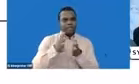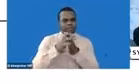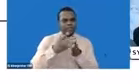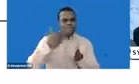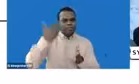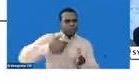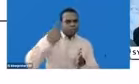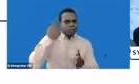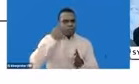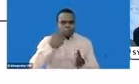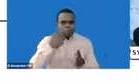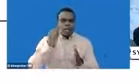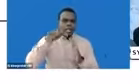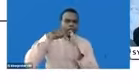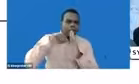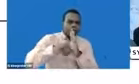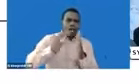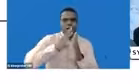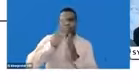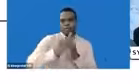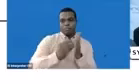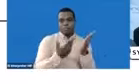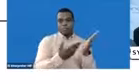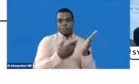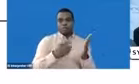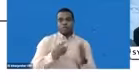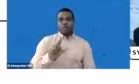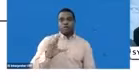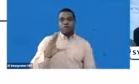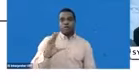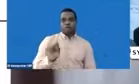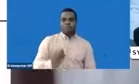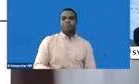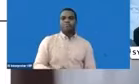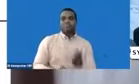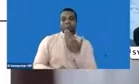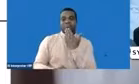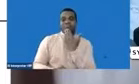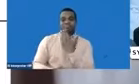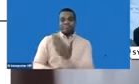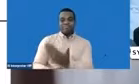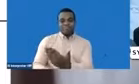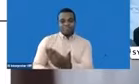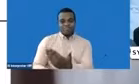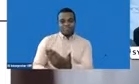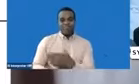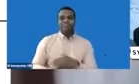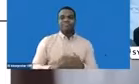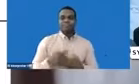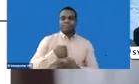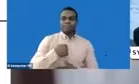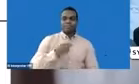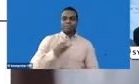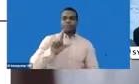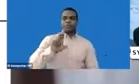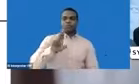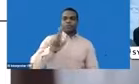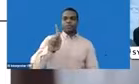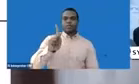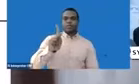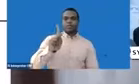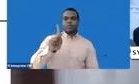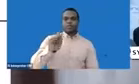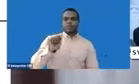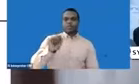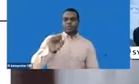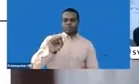name is Lukas Baumann, and I'm from the TU Dortmund University. And I'm now going to present to you the model